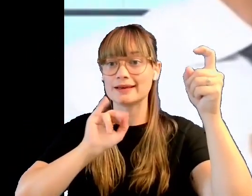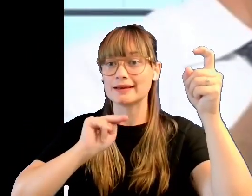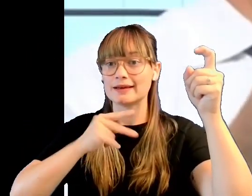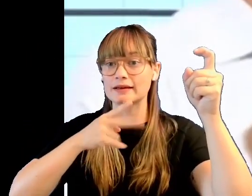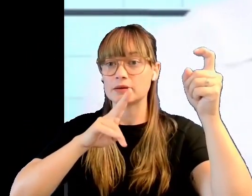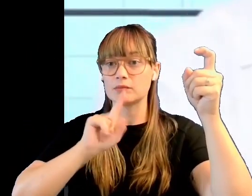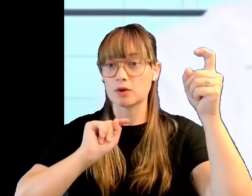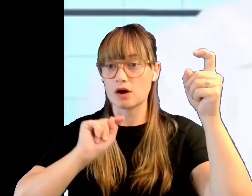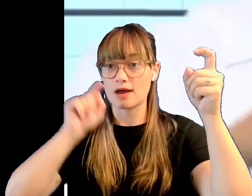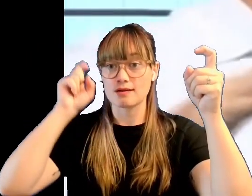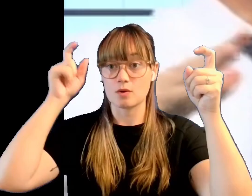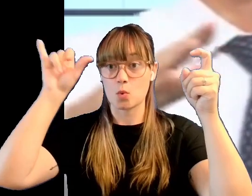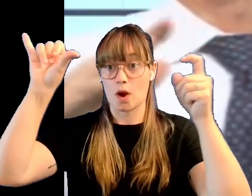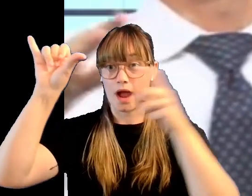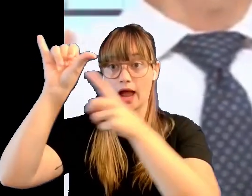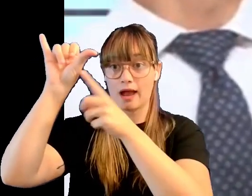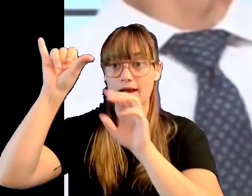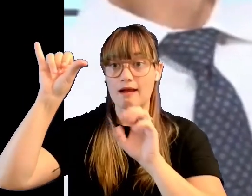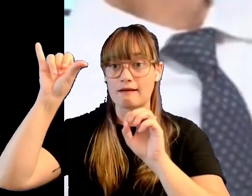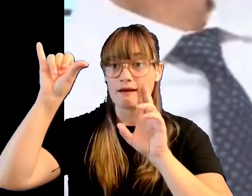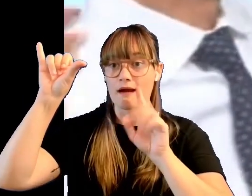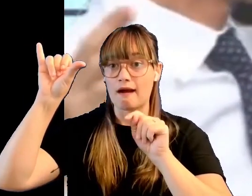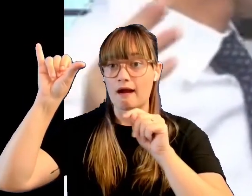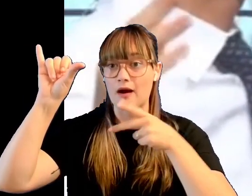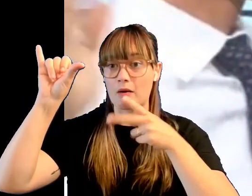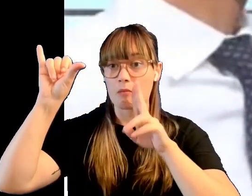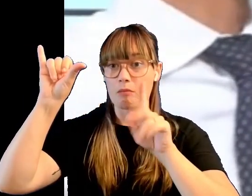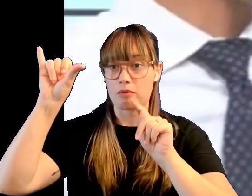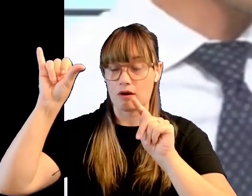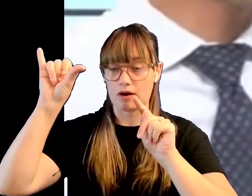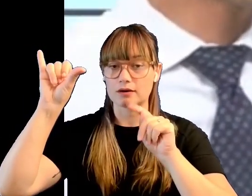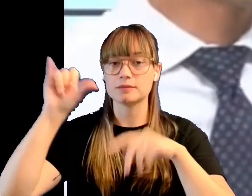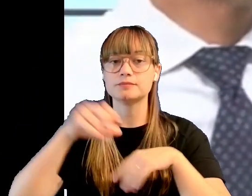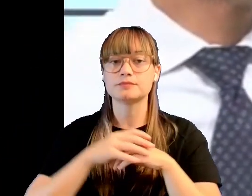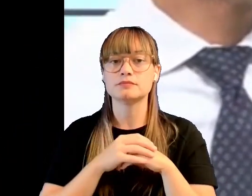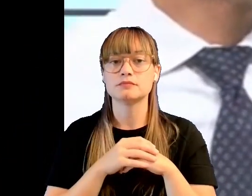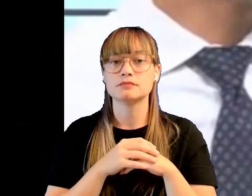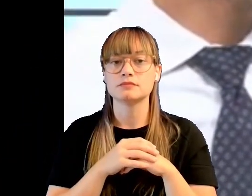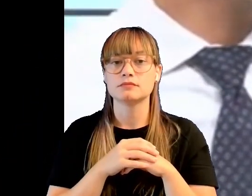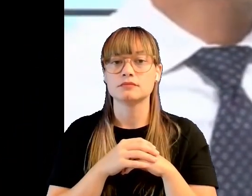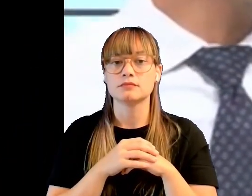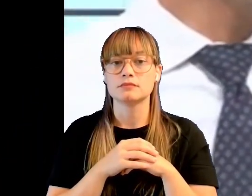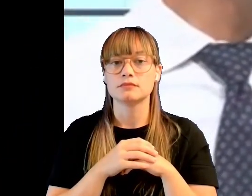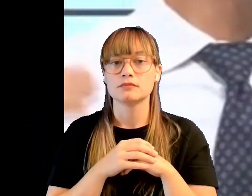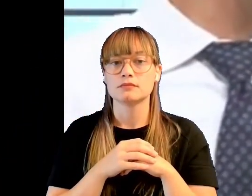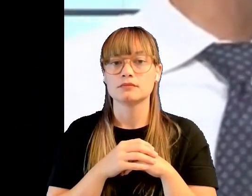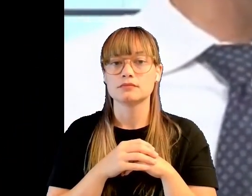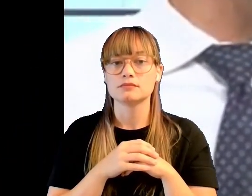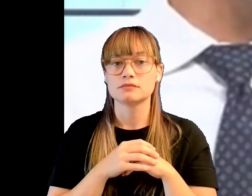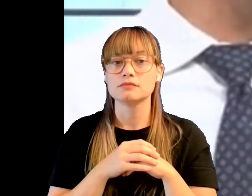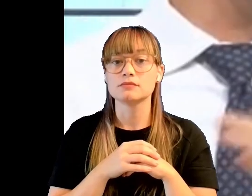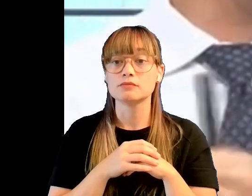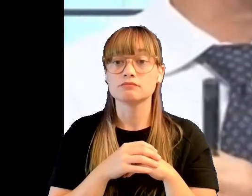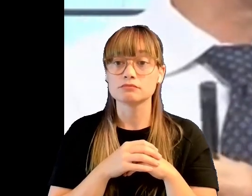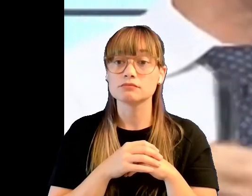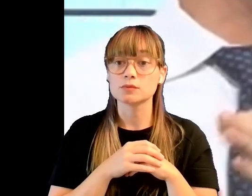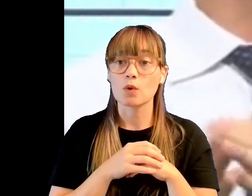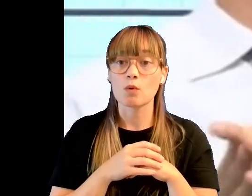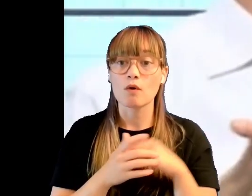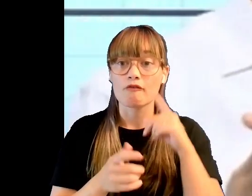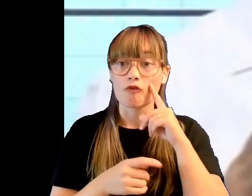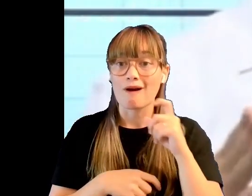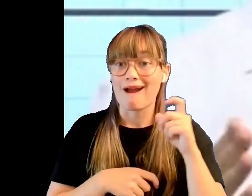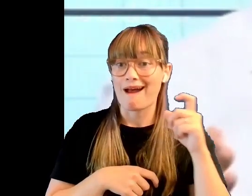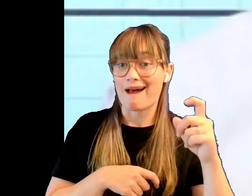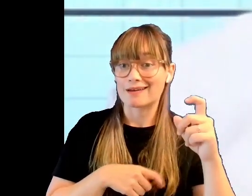To get a feel for how it would look on the left side of the graph, we'll use some negative numbers.